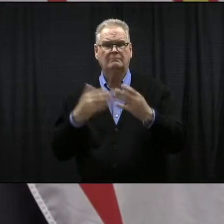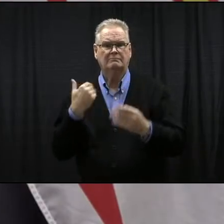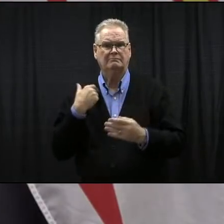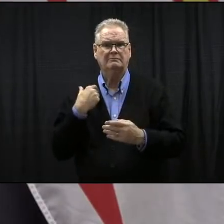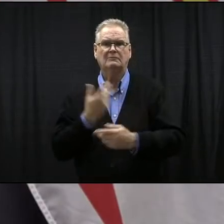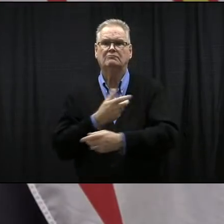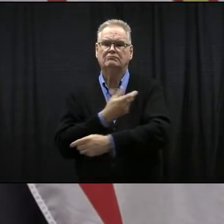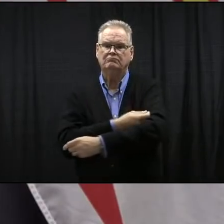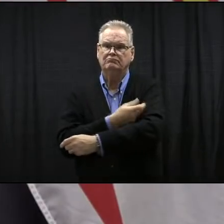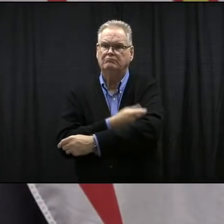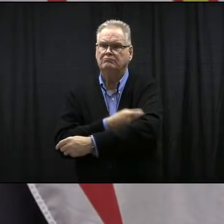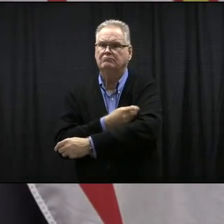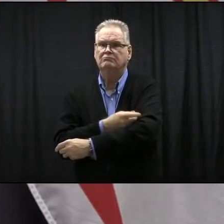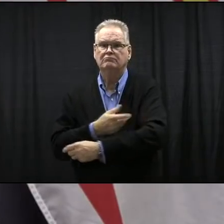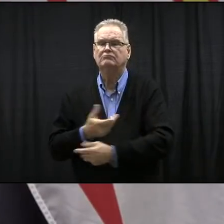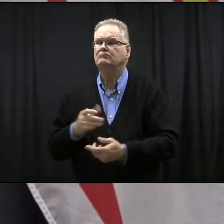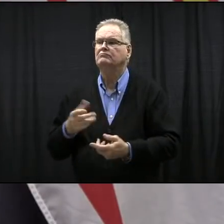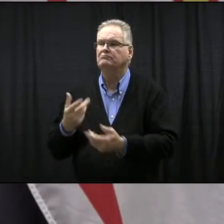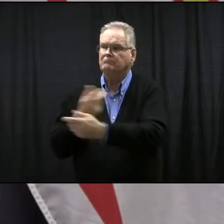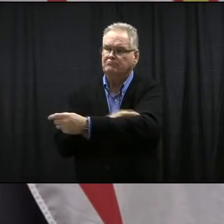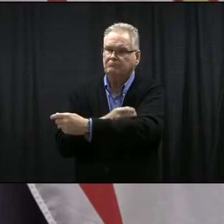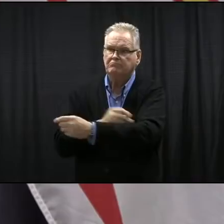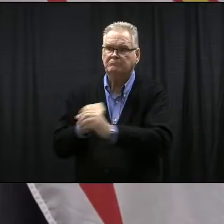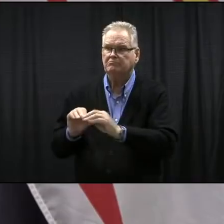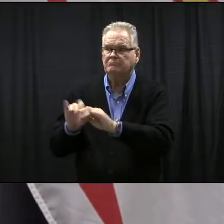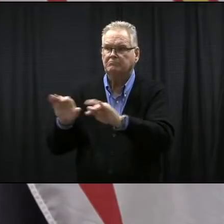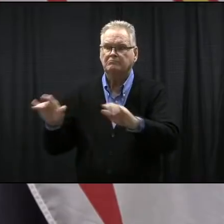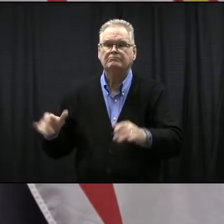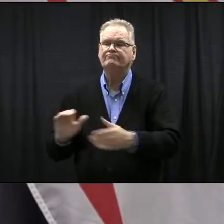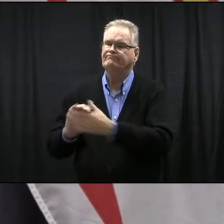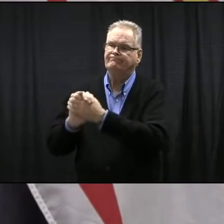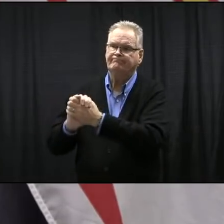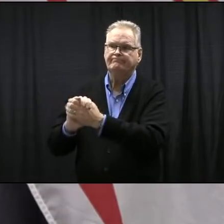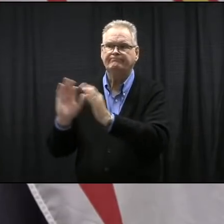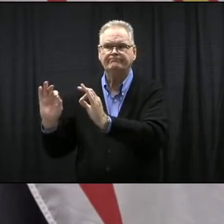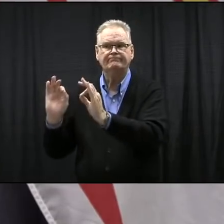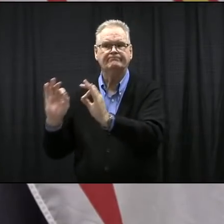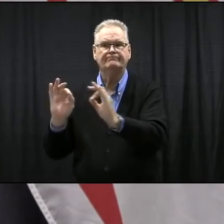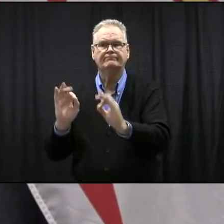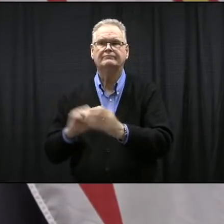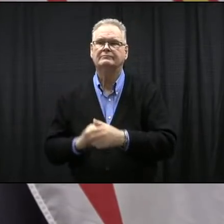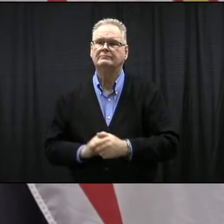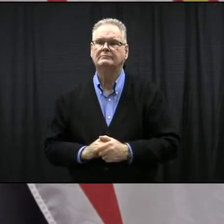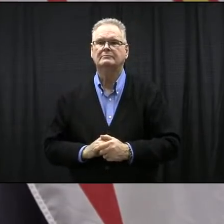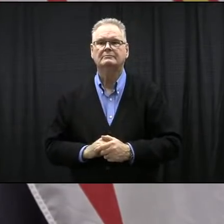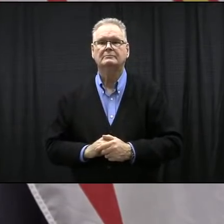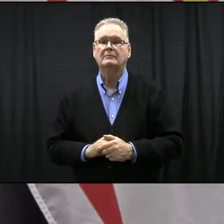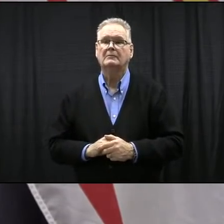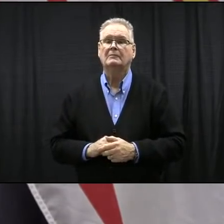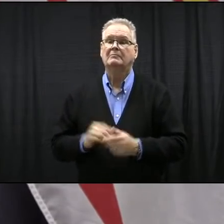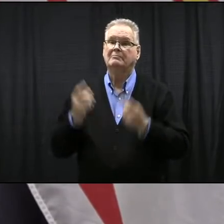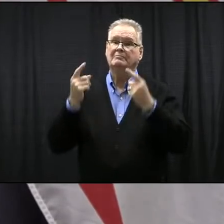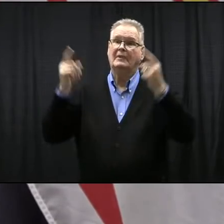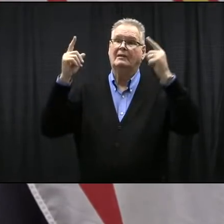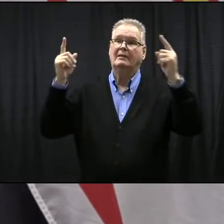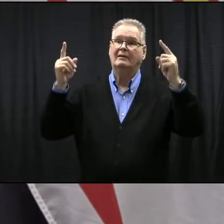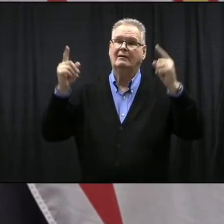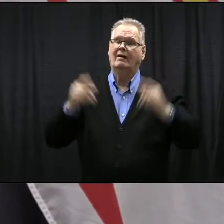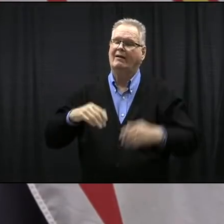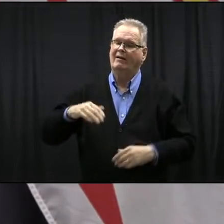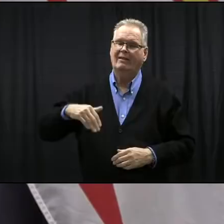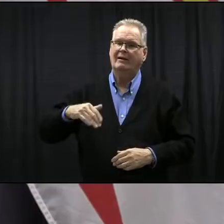of all of our vaccinators and vaccination teams, we've yet to meet that mark. So we're at about 78% right